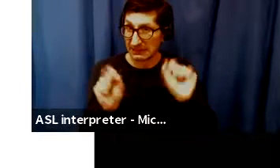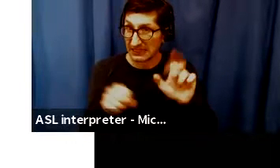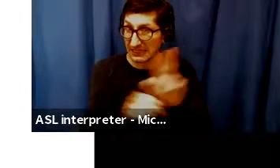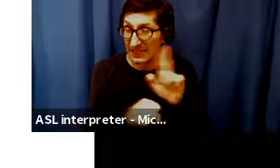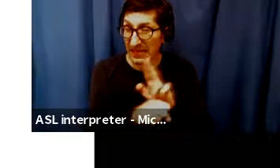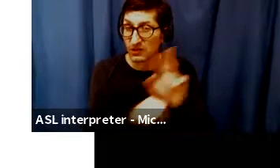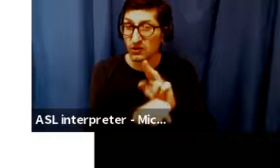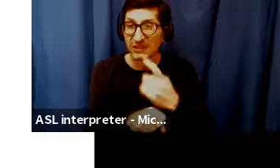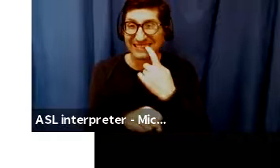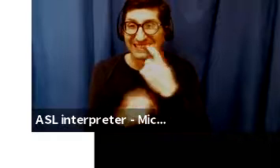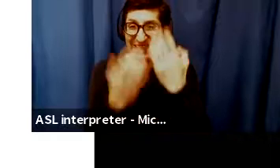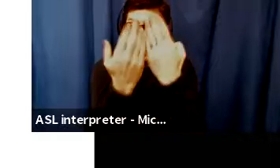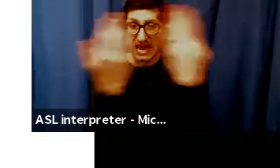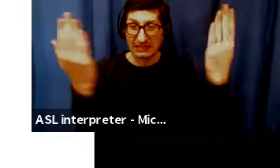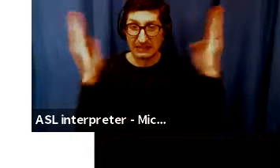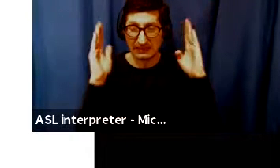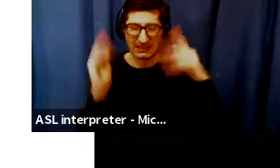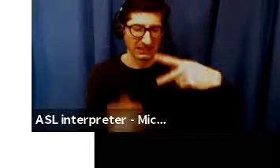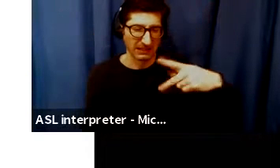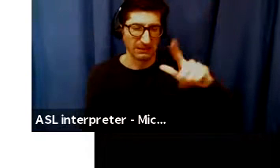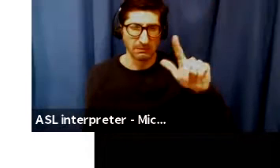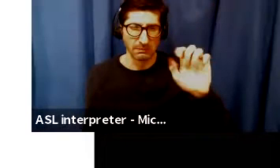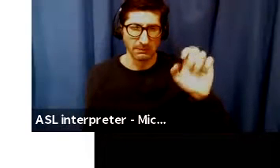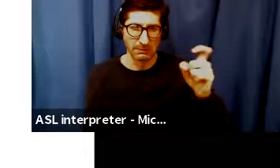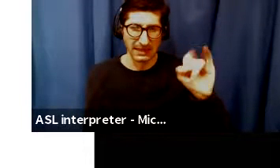Are there additional means for